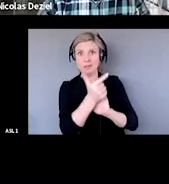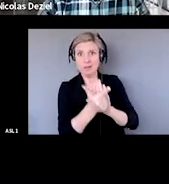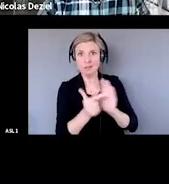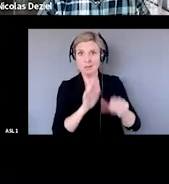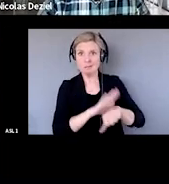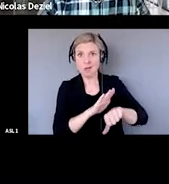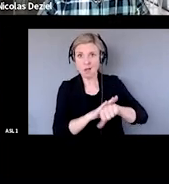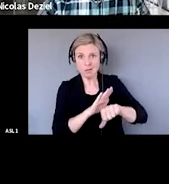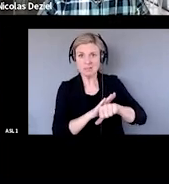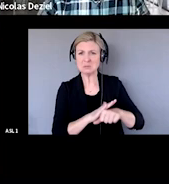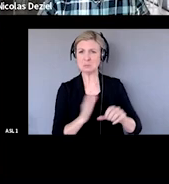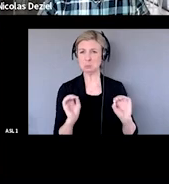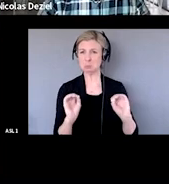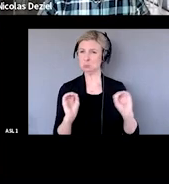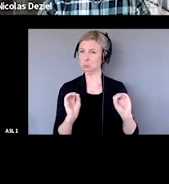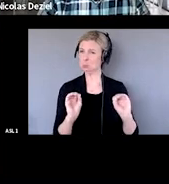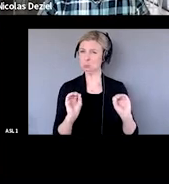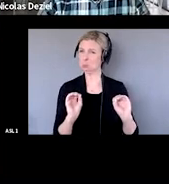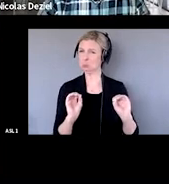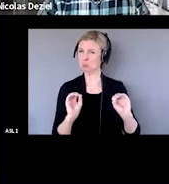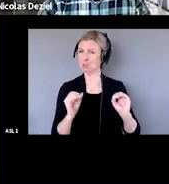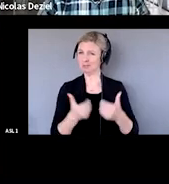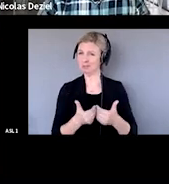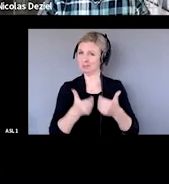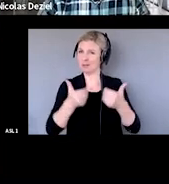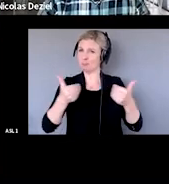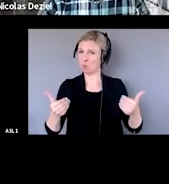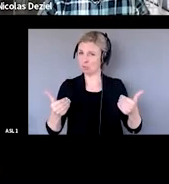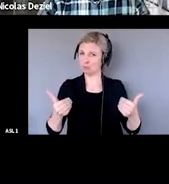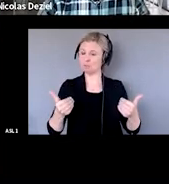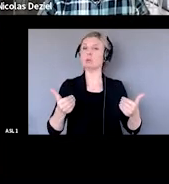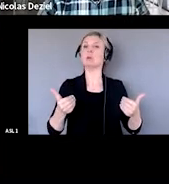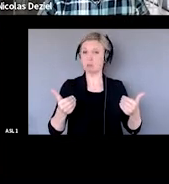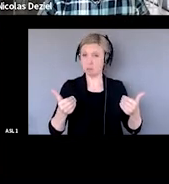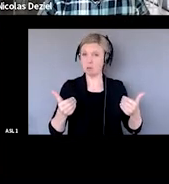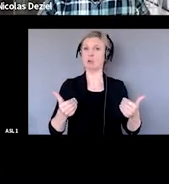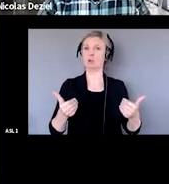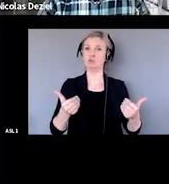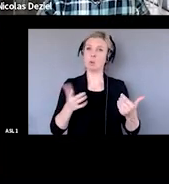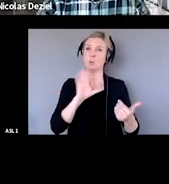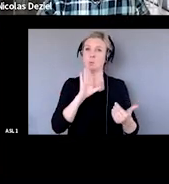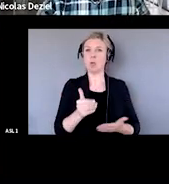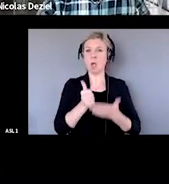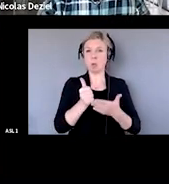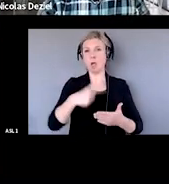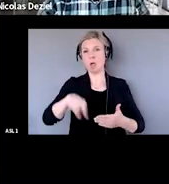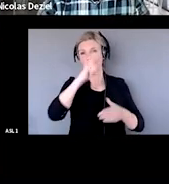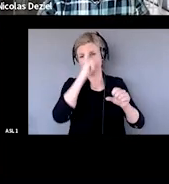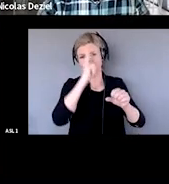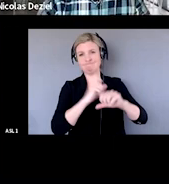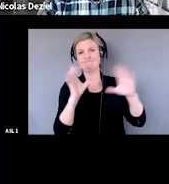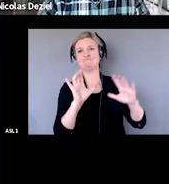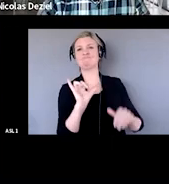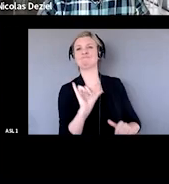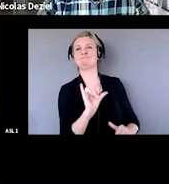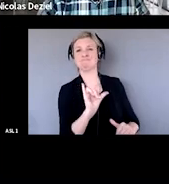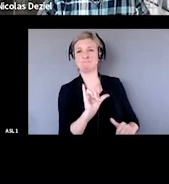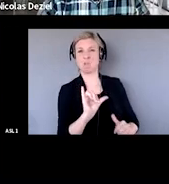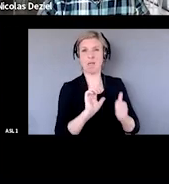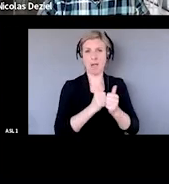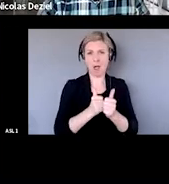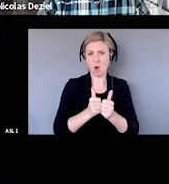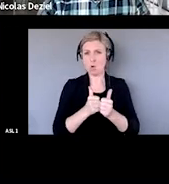opinion. This will have to be handled separately with an intellectual property lawyer, a patent agent, or a trademark agent. But for